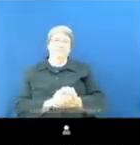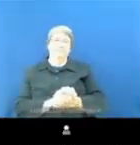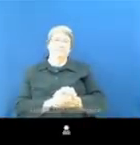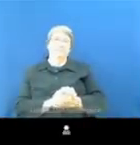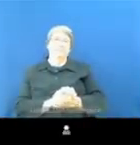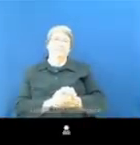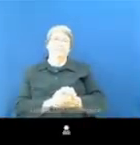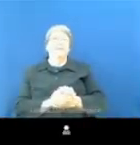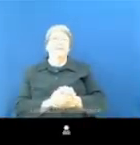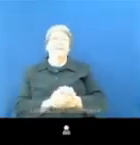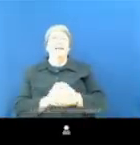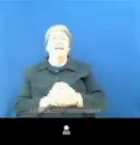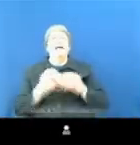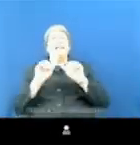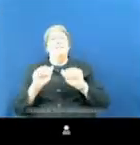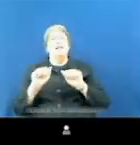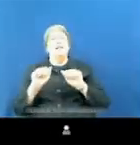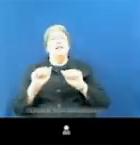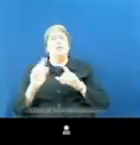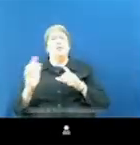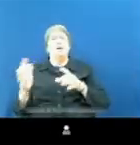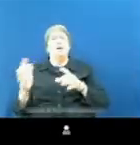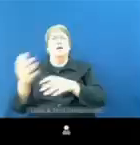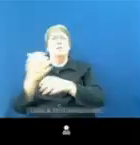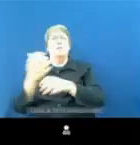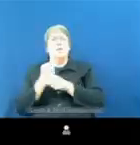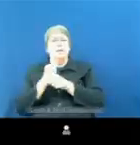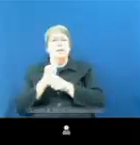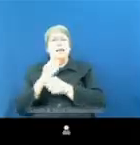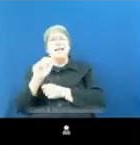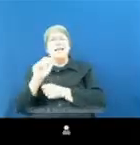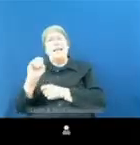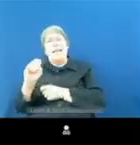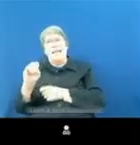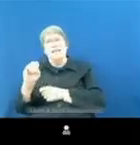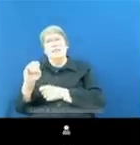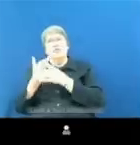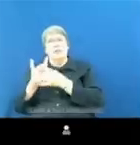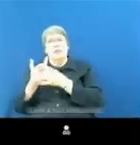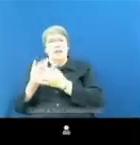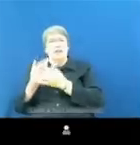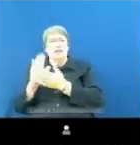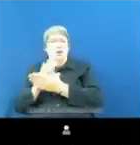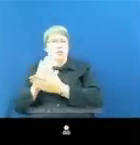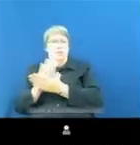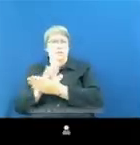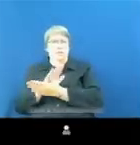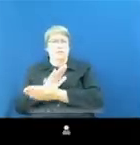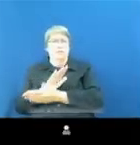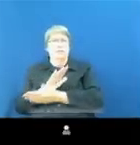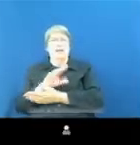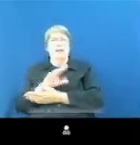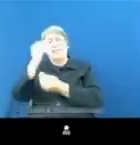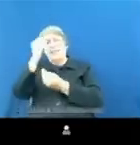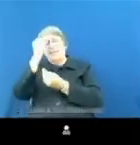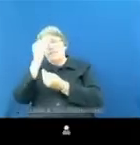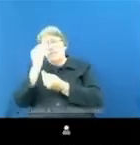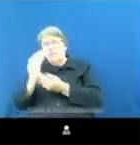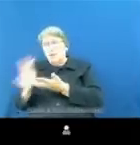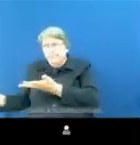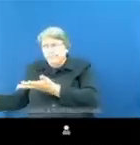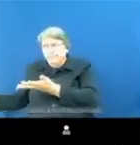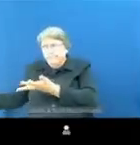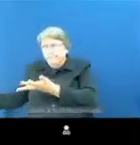The ability to obtain salient case-related documents and the information necessary